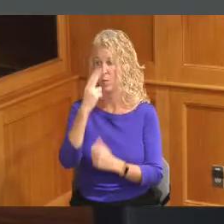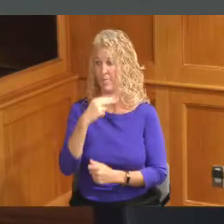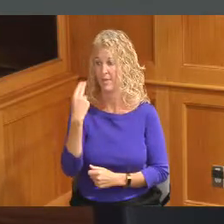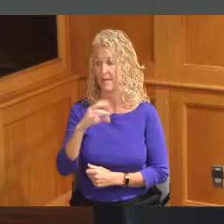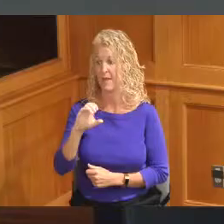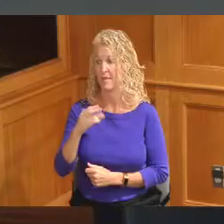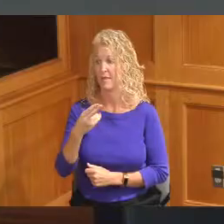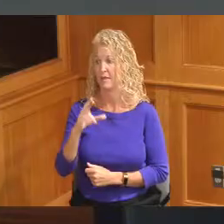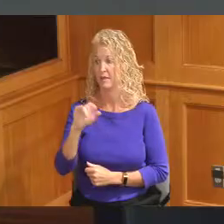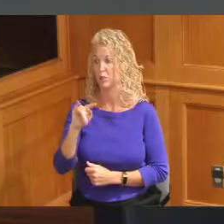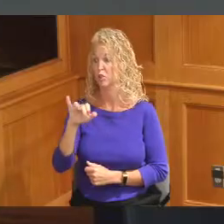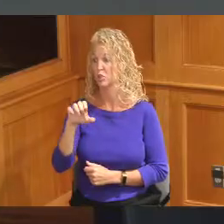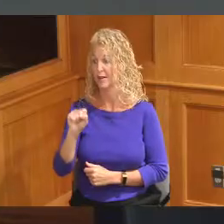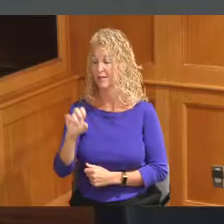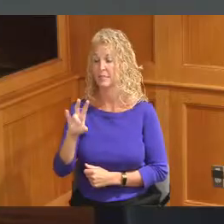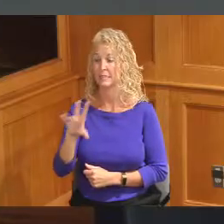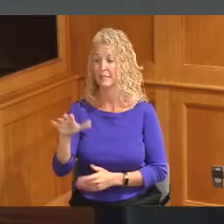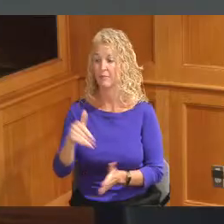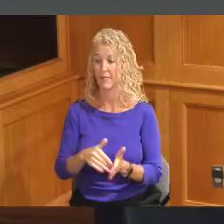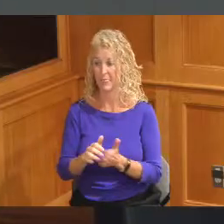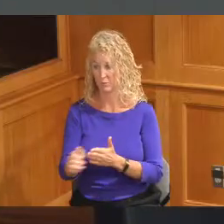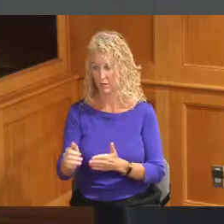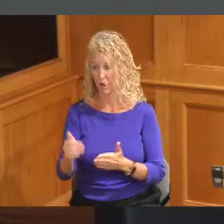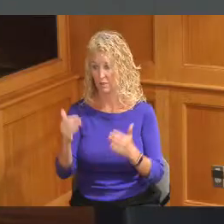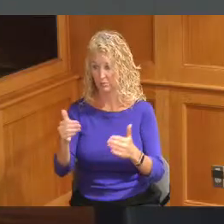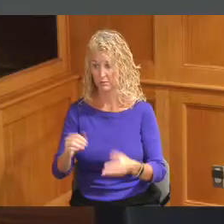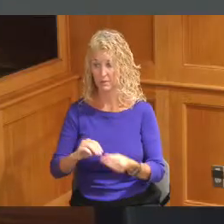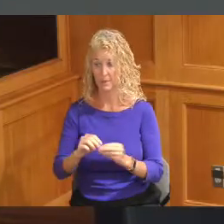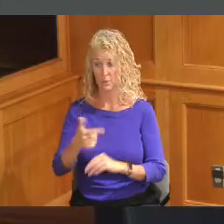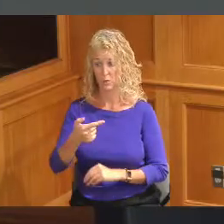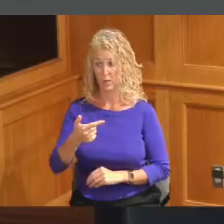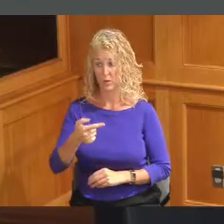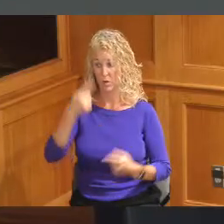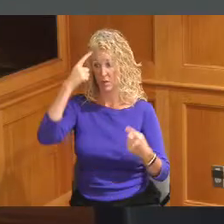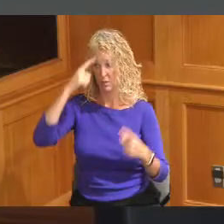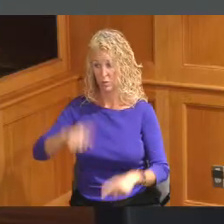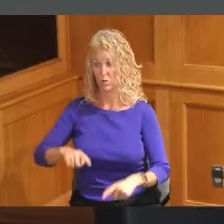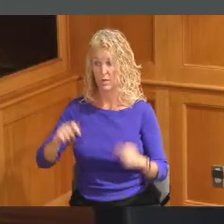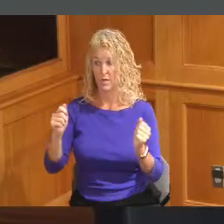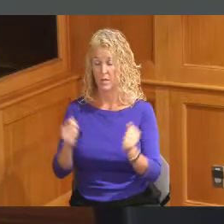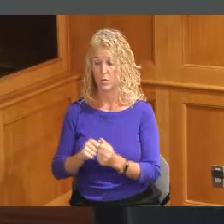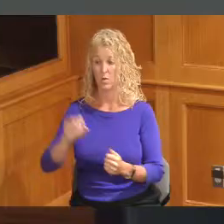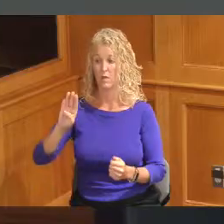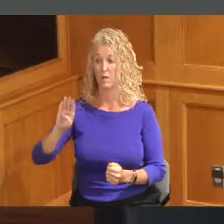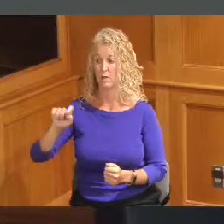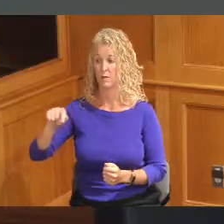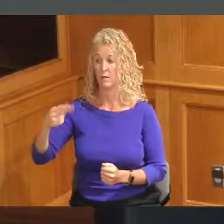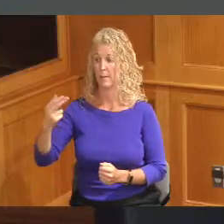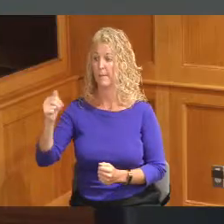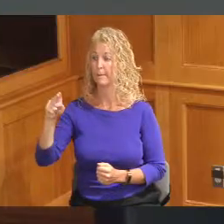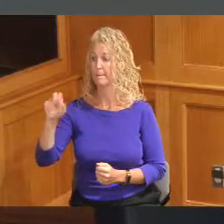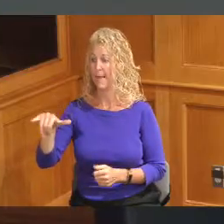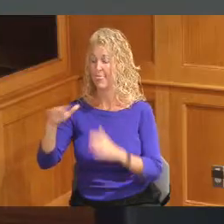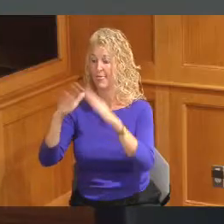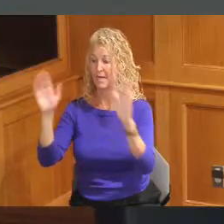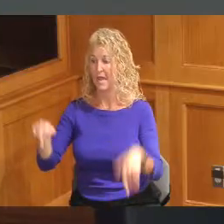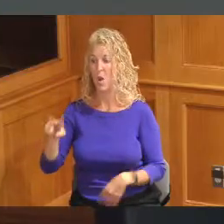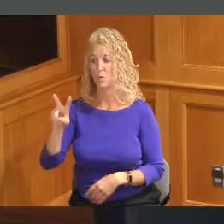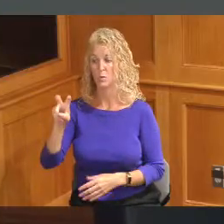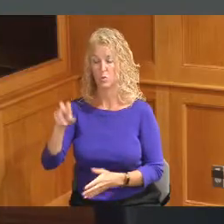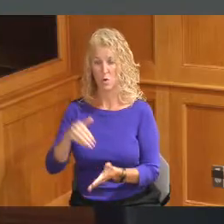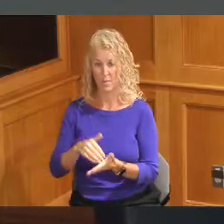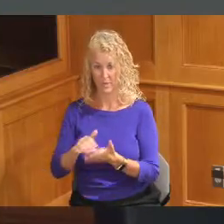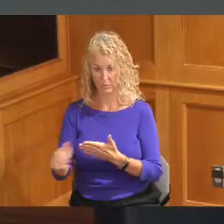of Southwestern Ohio for $75,000, and a resolution authorizing an agreement with Bethany House Services at $200,000.